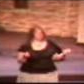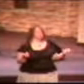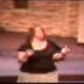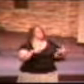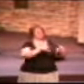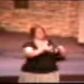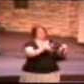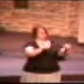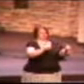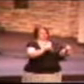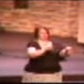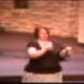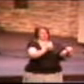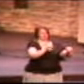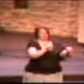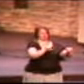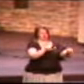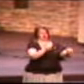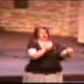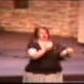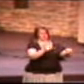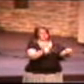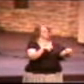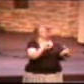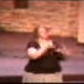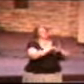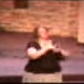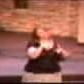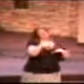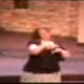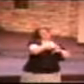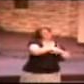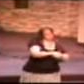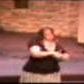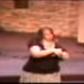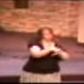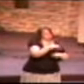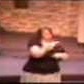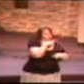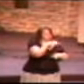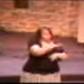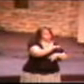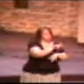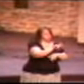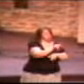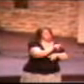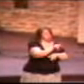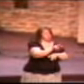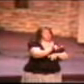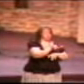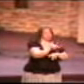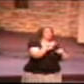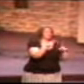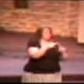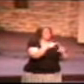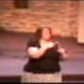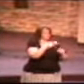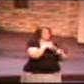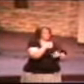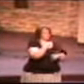loyalty is rooted in the notion that who you are loyal to will do something for you in return